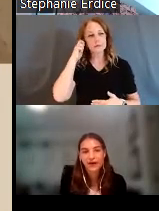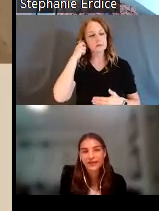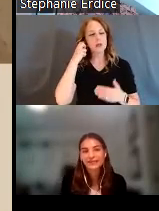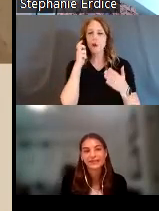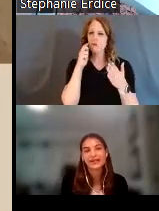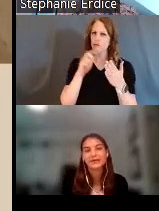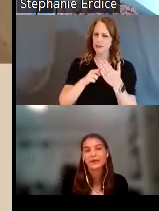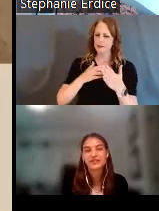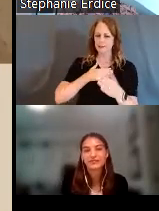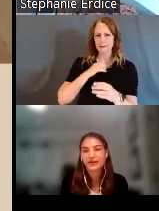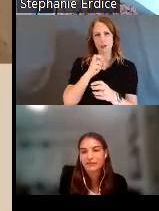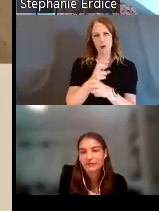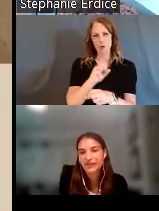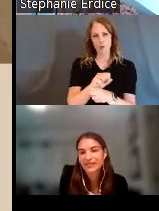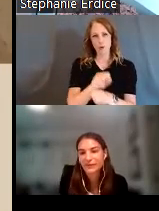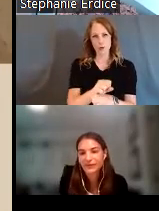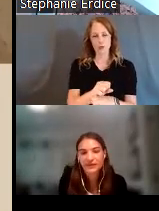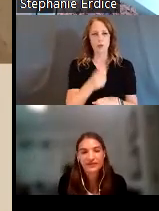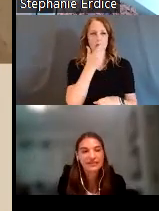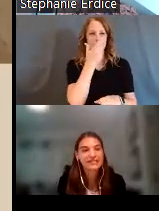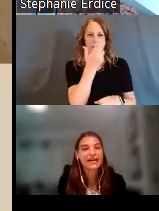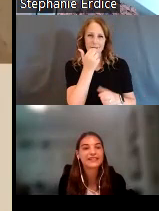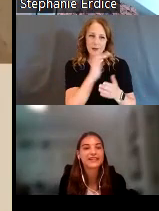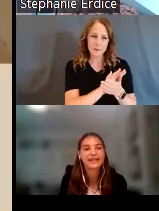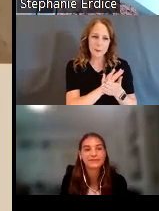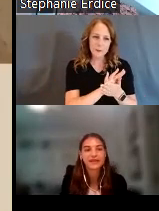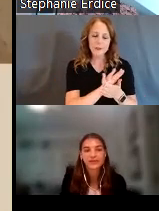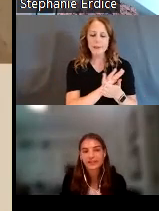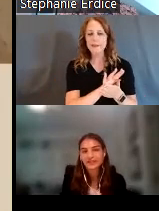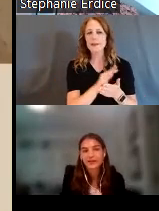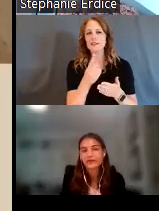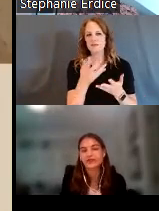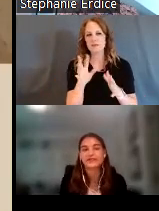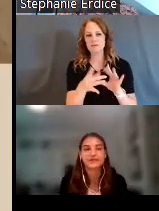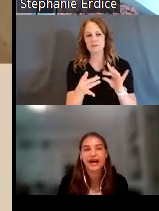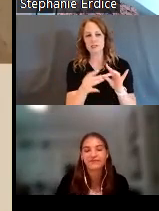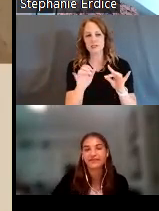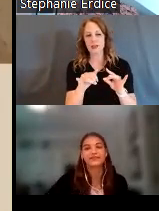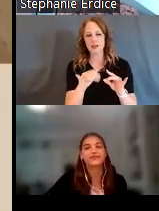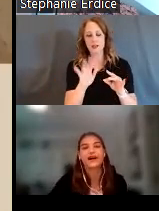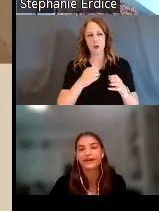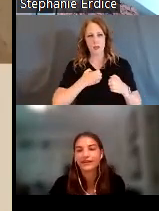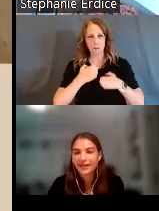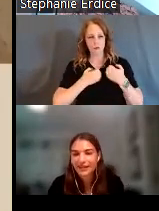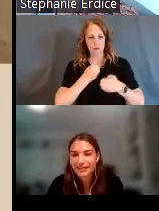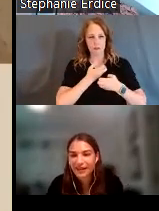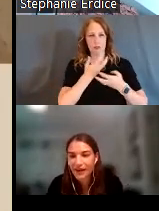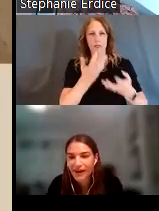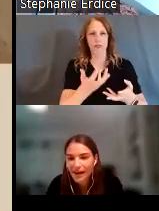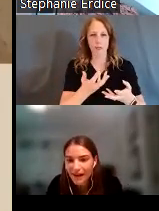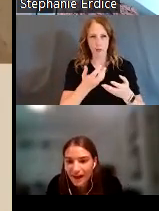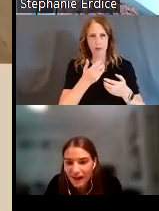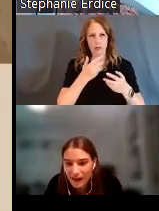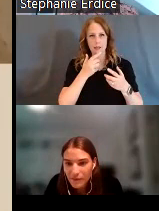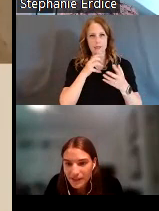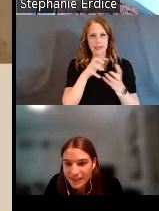your hard work, watching a funny movie, as someone previously said, and releasing your emotions, so laughing, crying,